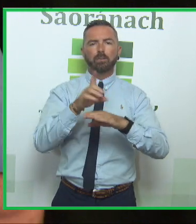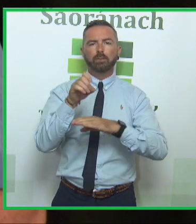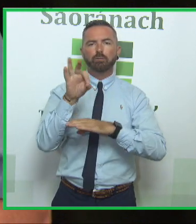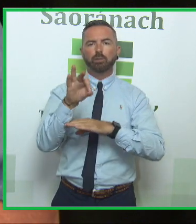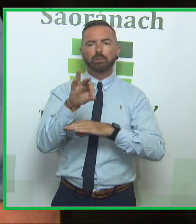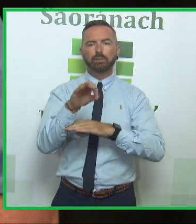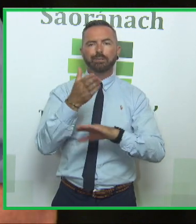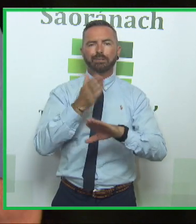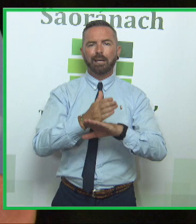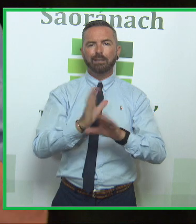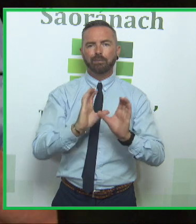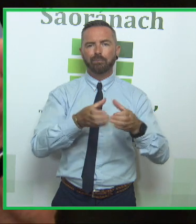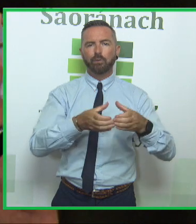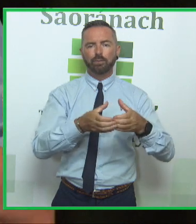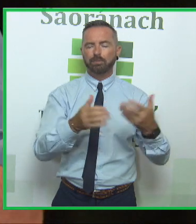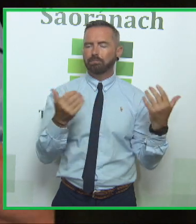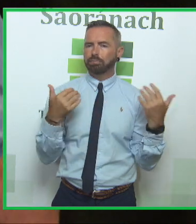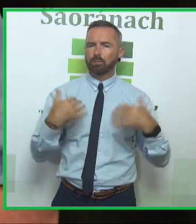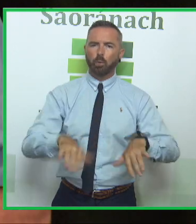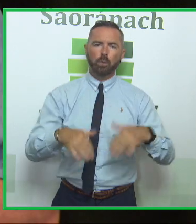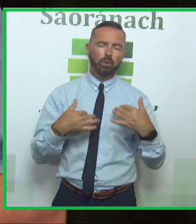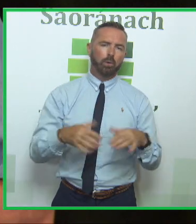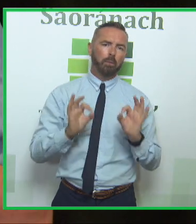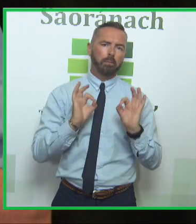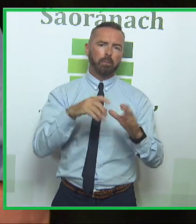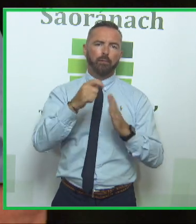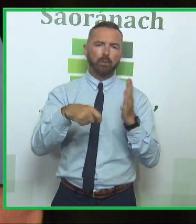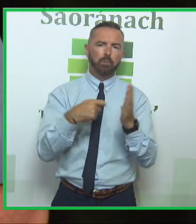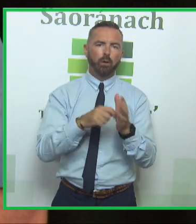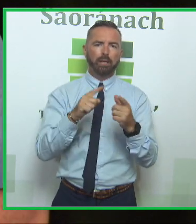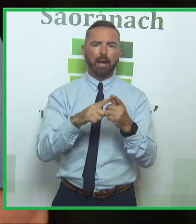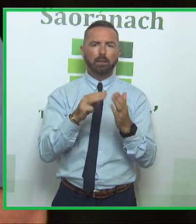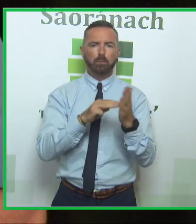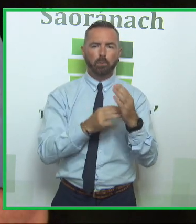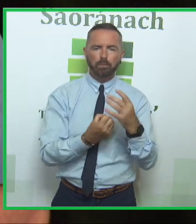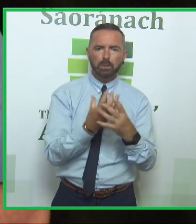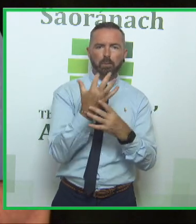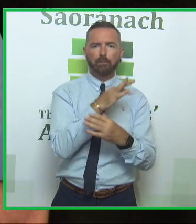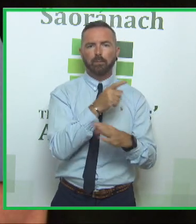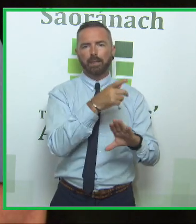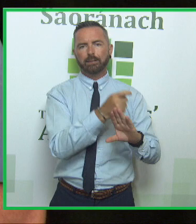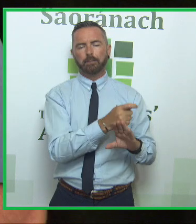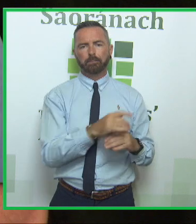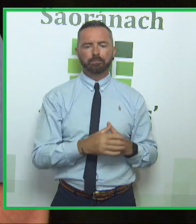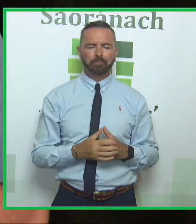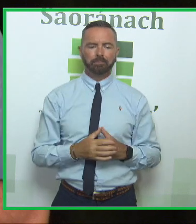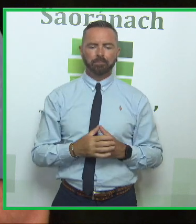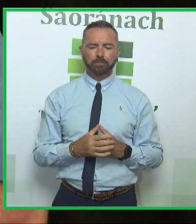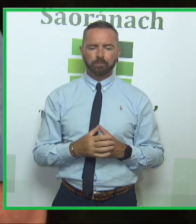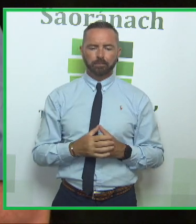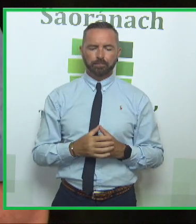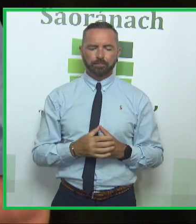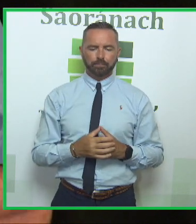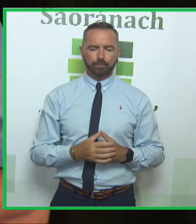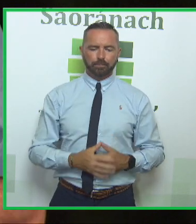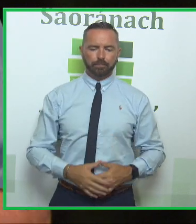regional drugs task force, all the wonderful, wonderful programs and projects emerged out of that from that time. And I